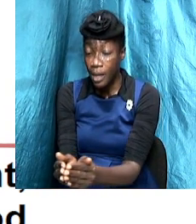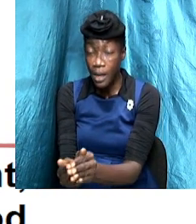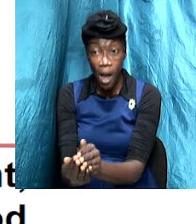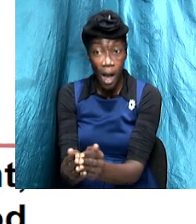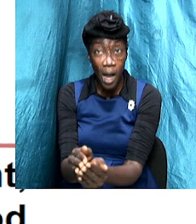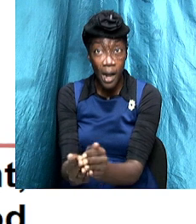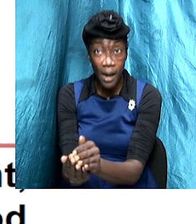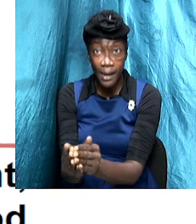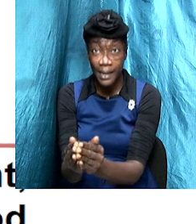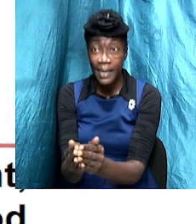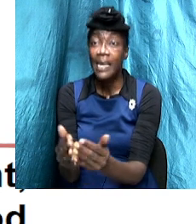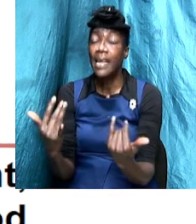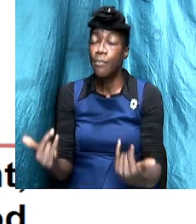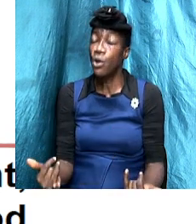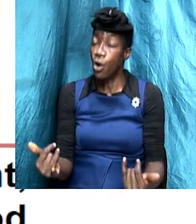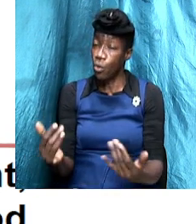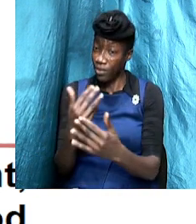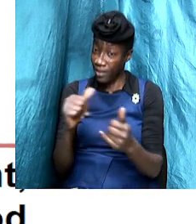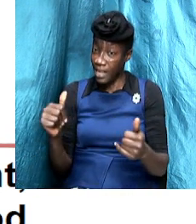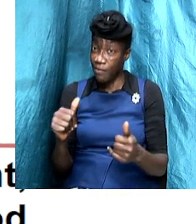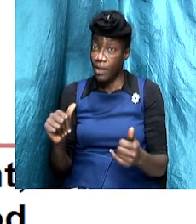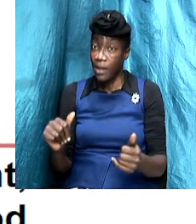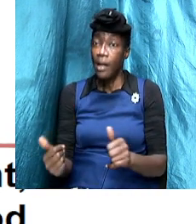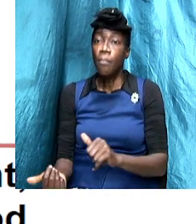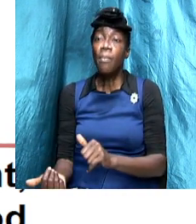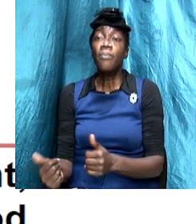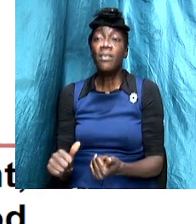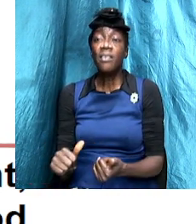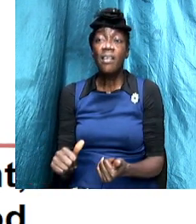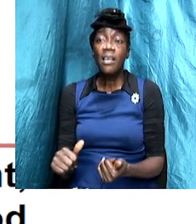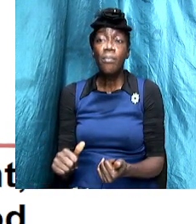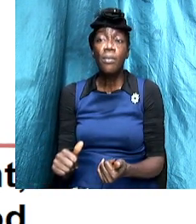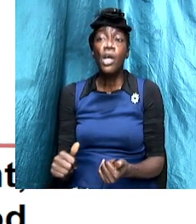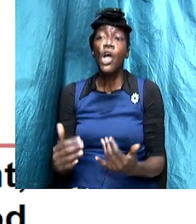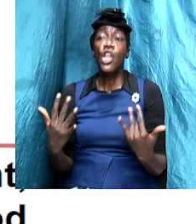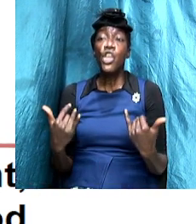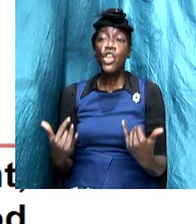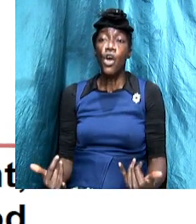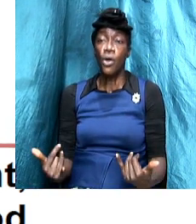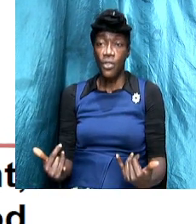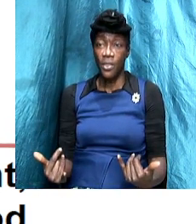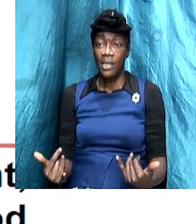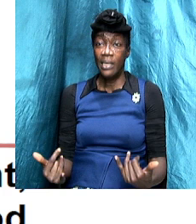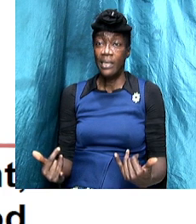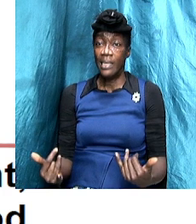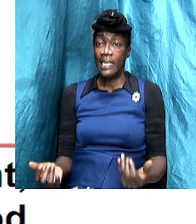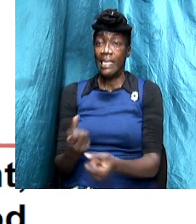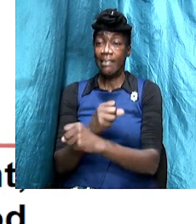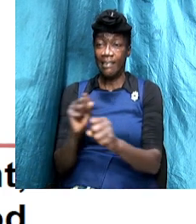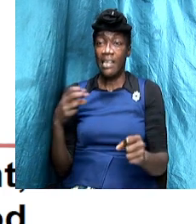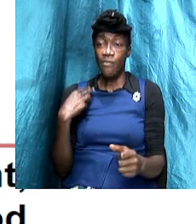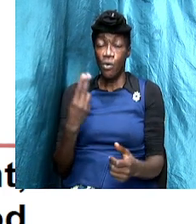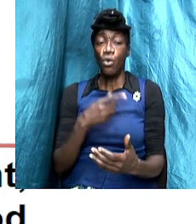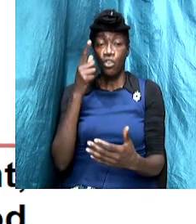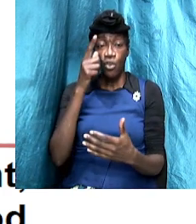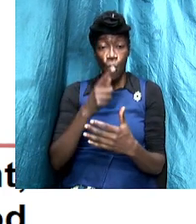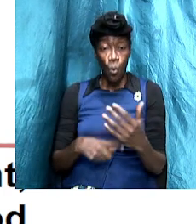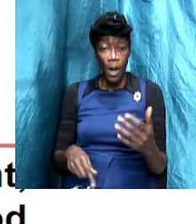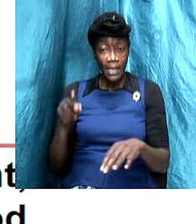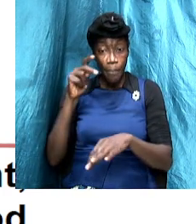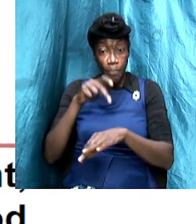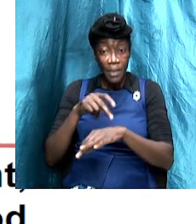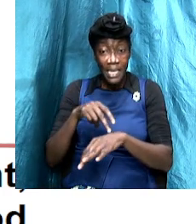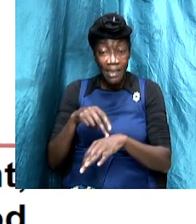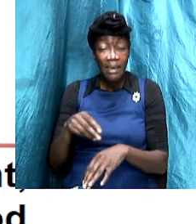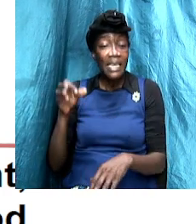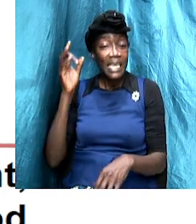we are to even baptism also now not saved us. In other words, what Peter was teaching in that particular